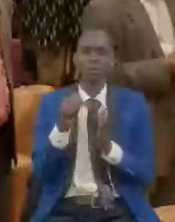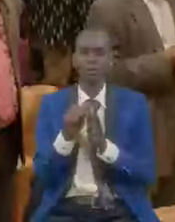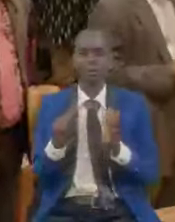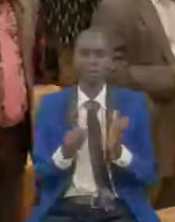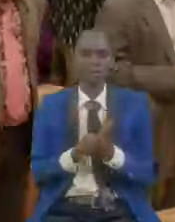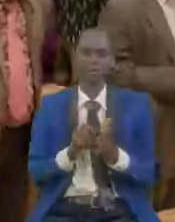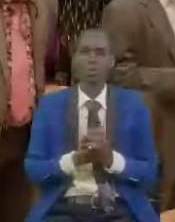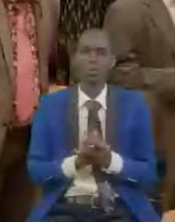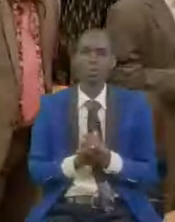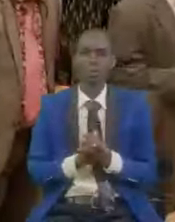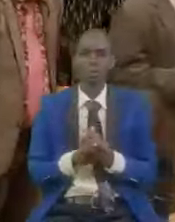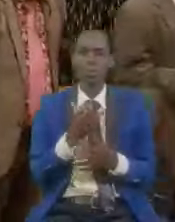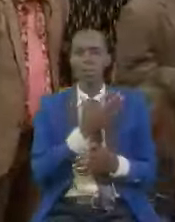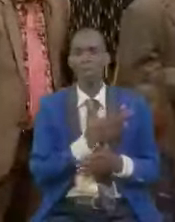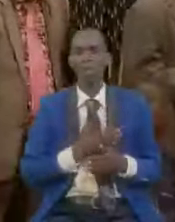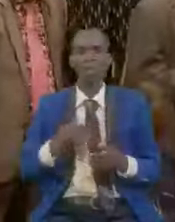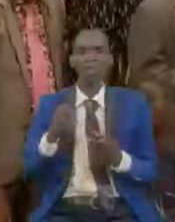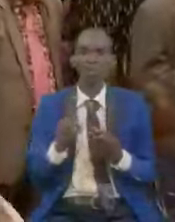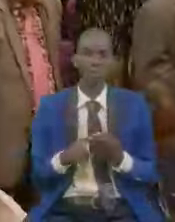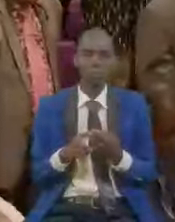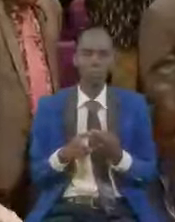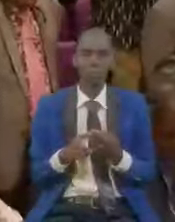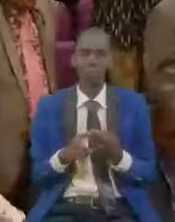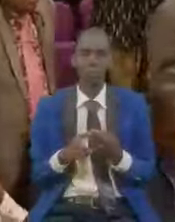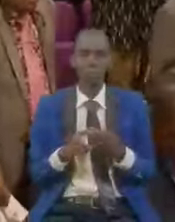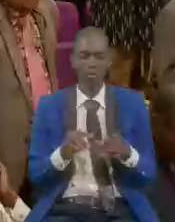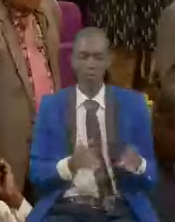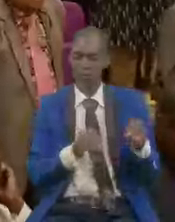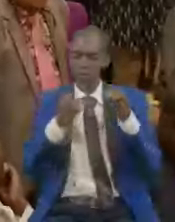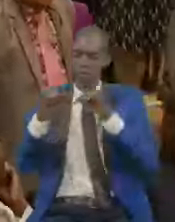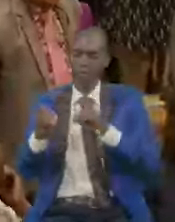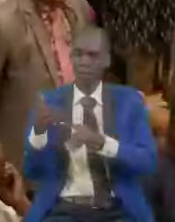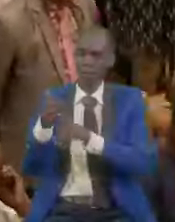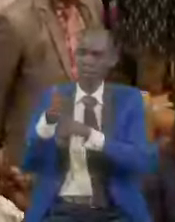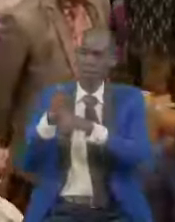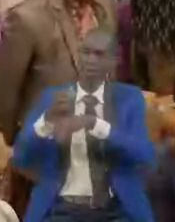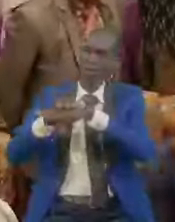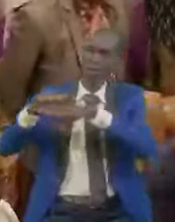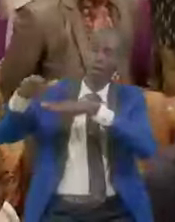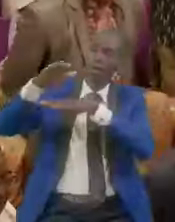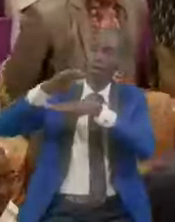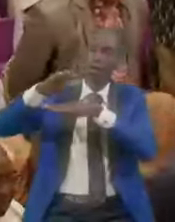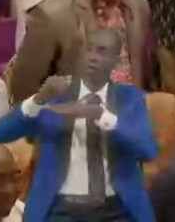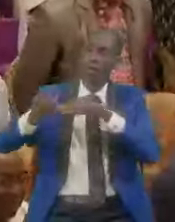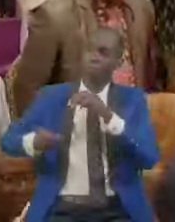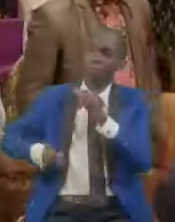and to set themselves up higher.